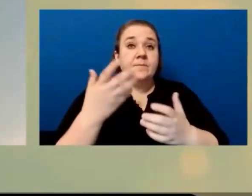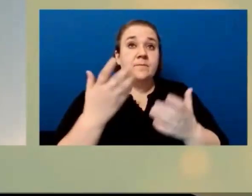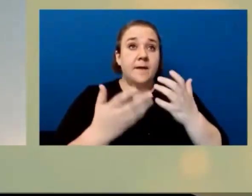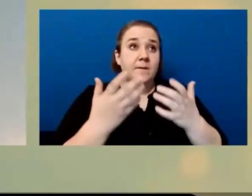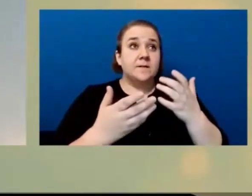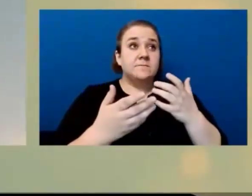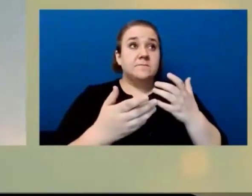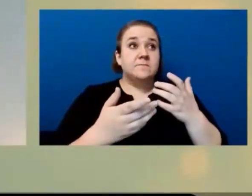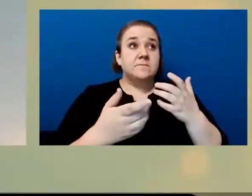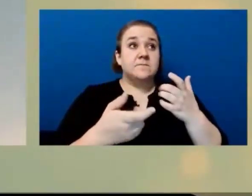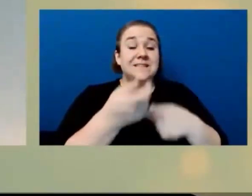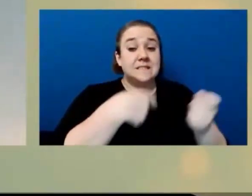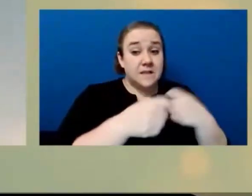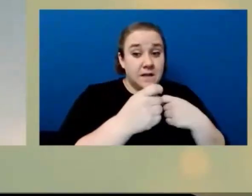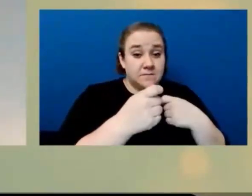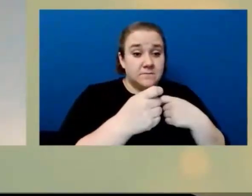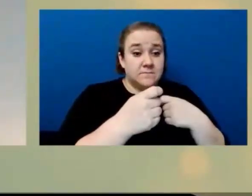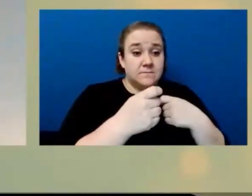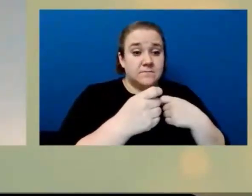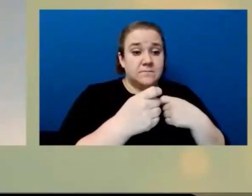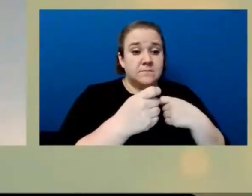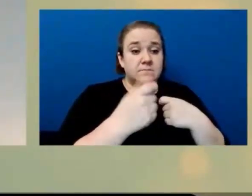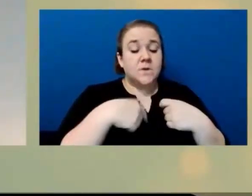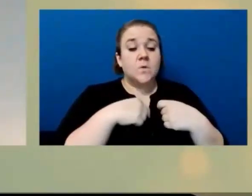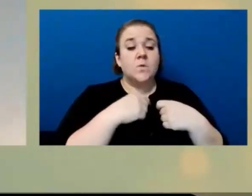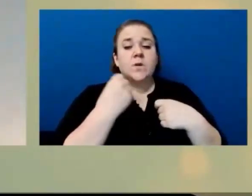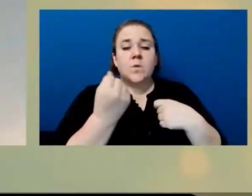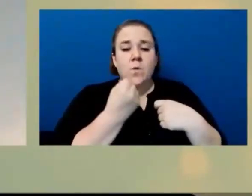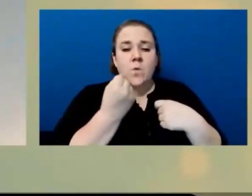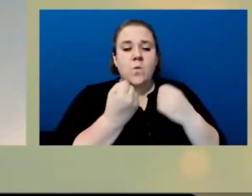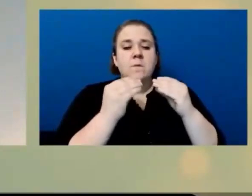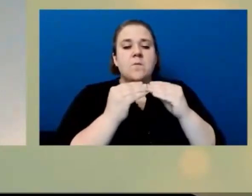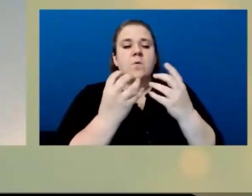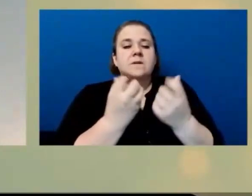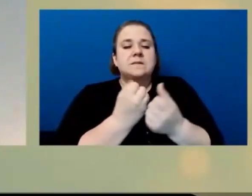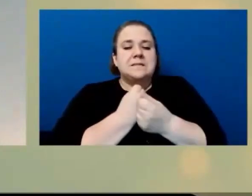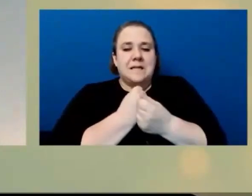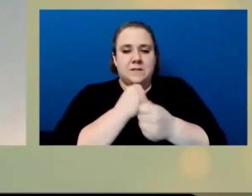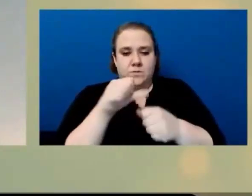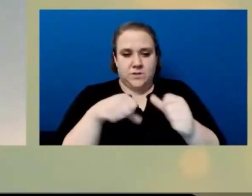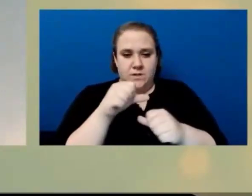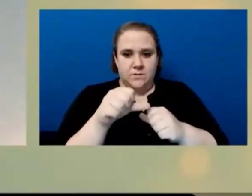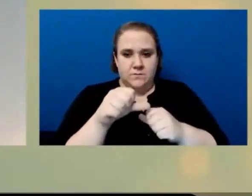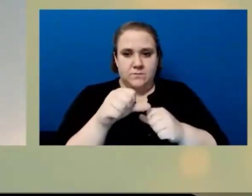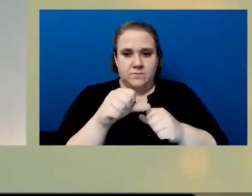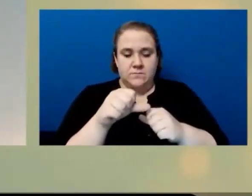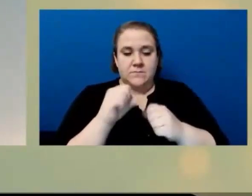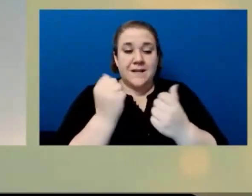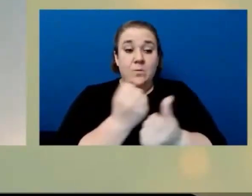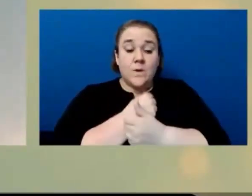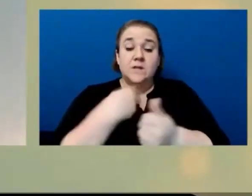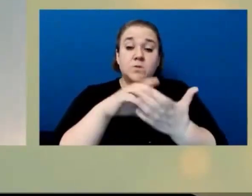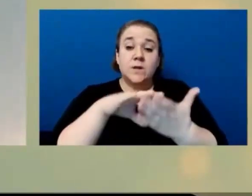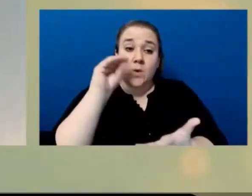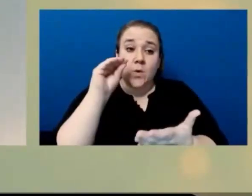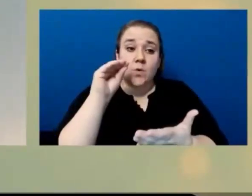weave all of life whole, to re-knit unjust entanglements into more just ones, to mend the